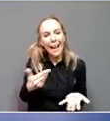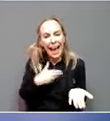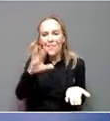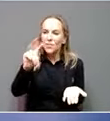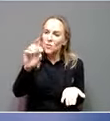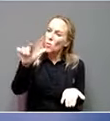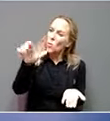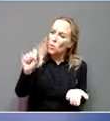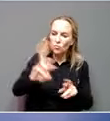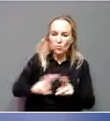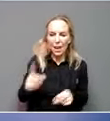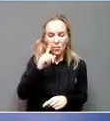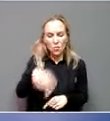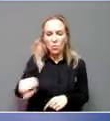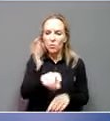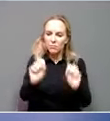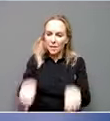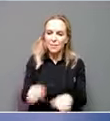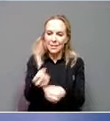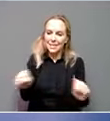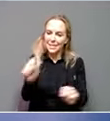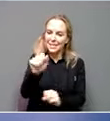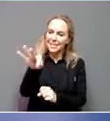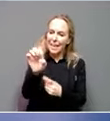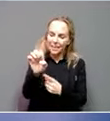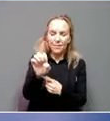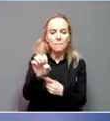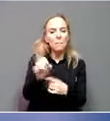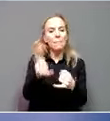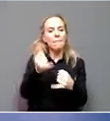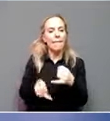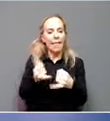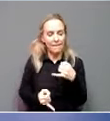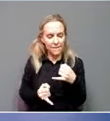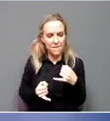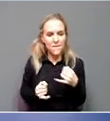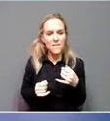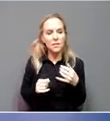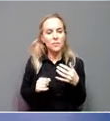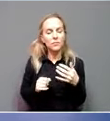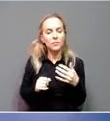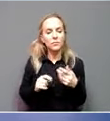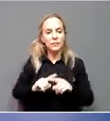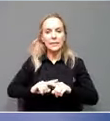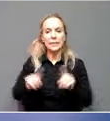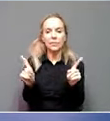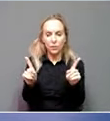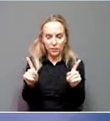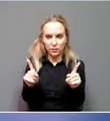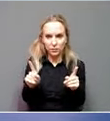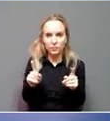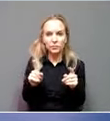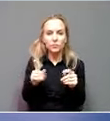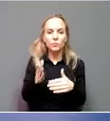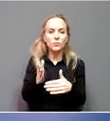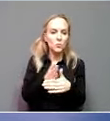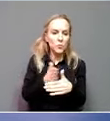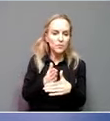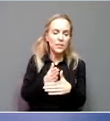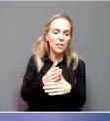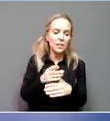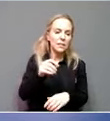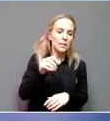can be safe. And last, there's a big difference if you have 10, 20 people over,